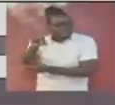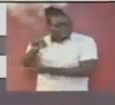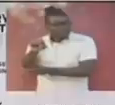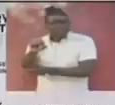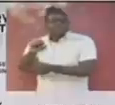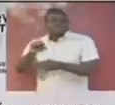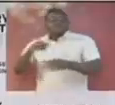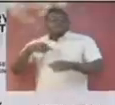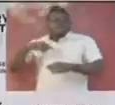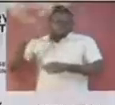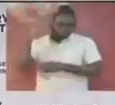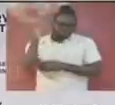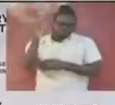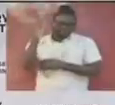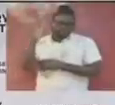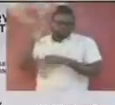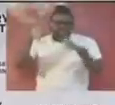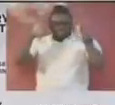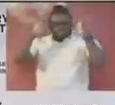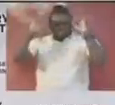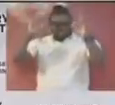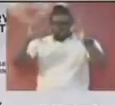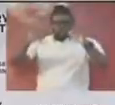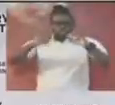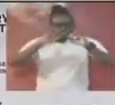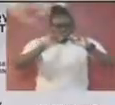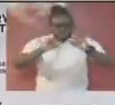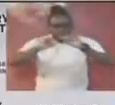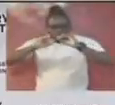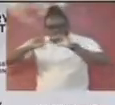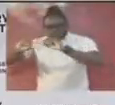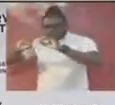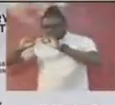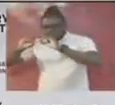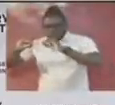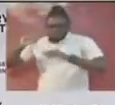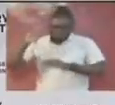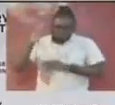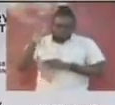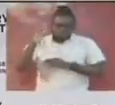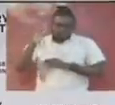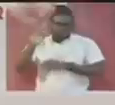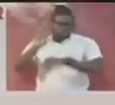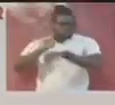Thank you very much. And we go now to Dr. Othello for the response to the second question.